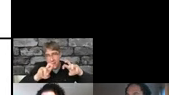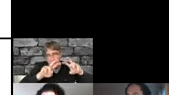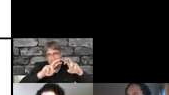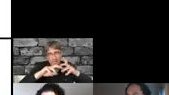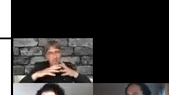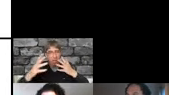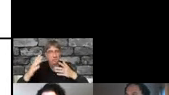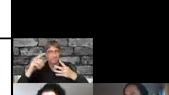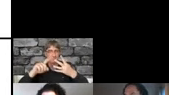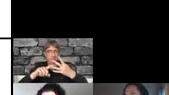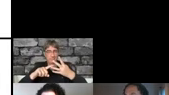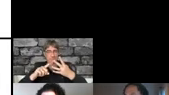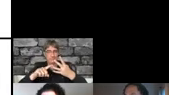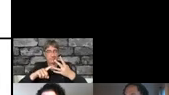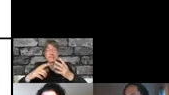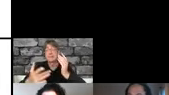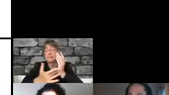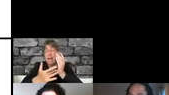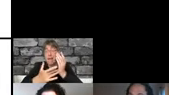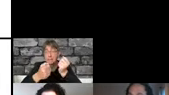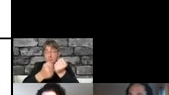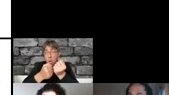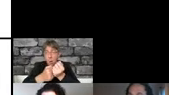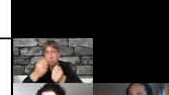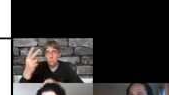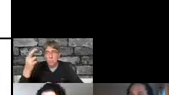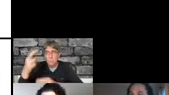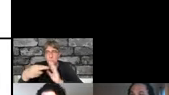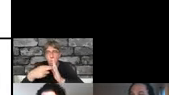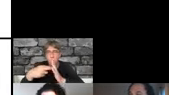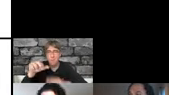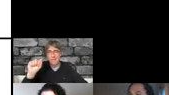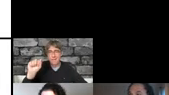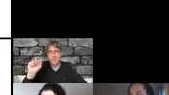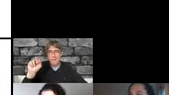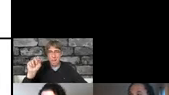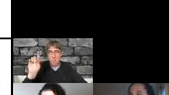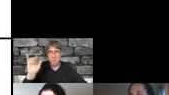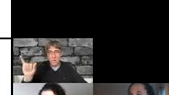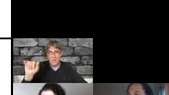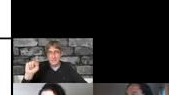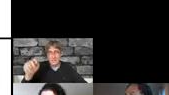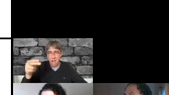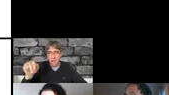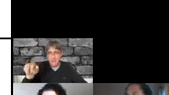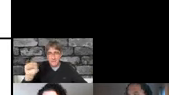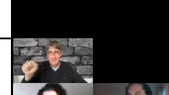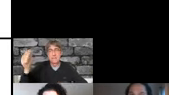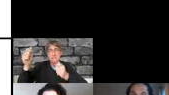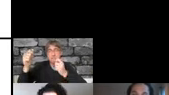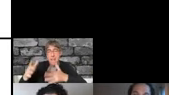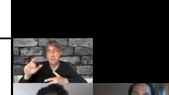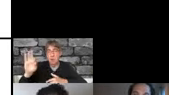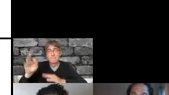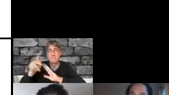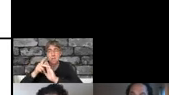who was also listed as tech support is playing two roles tonight, Anthony Thomas. Hi, Anthony Thomas, a manager of policy development